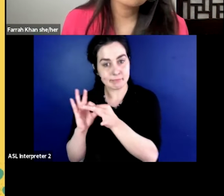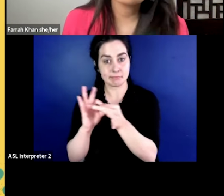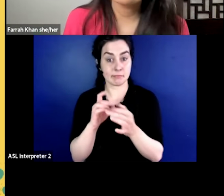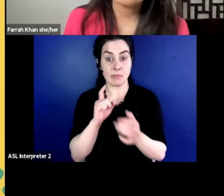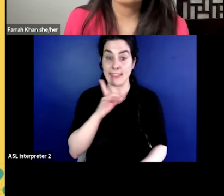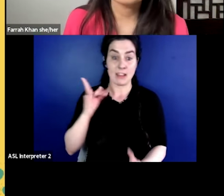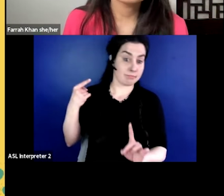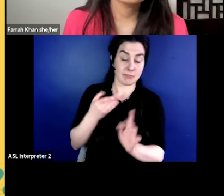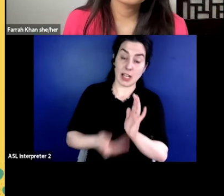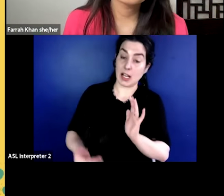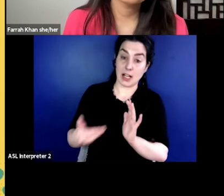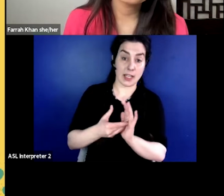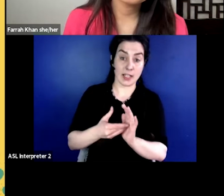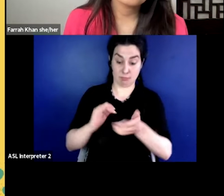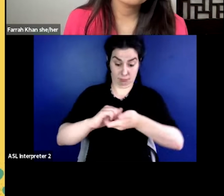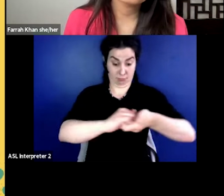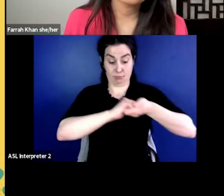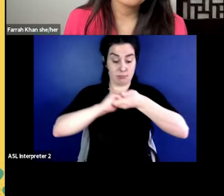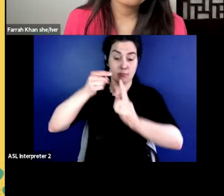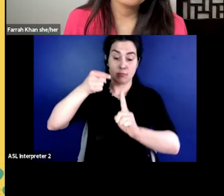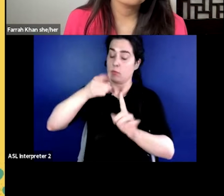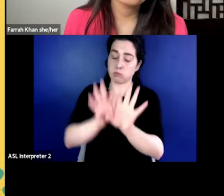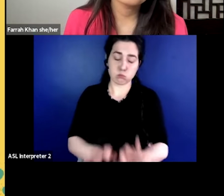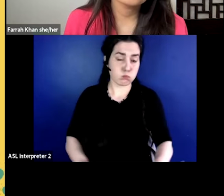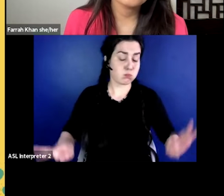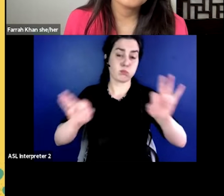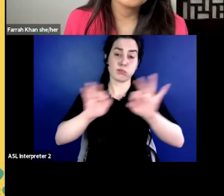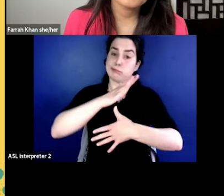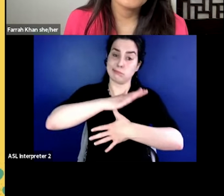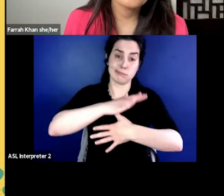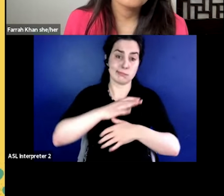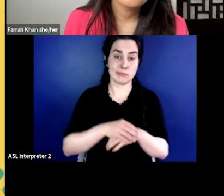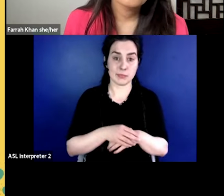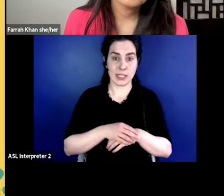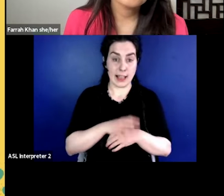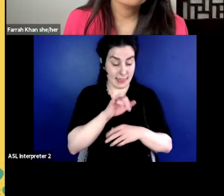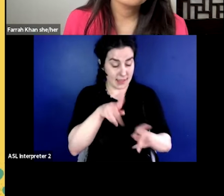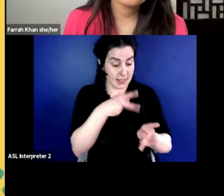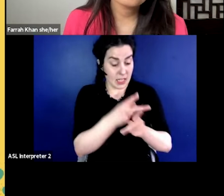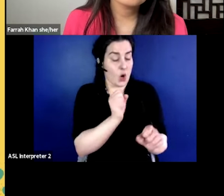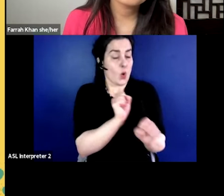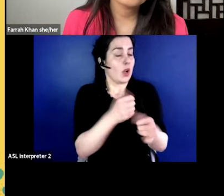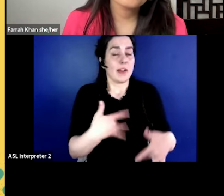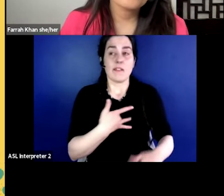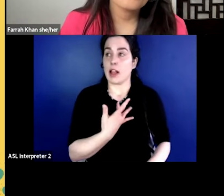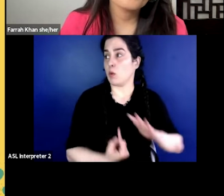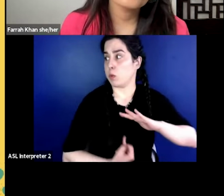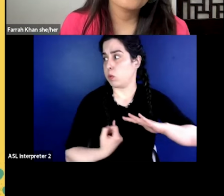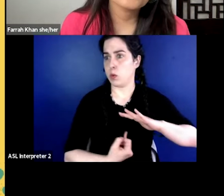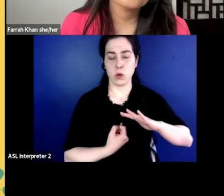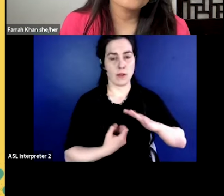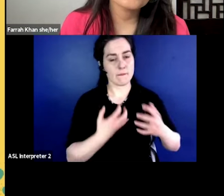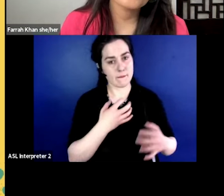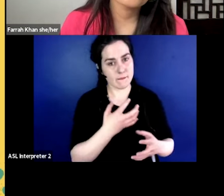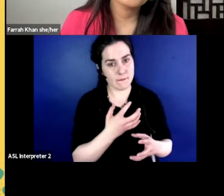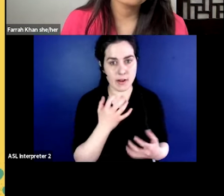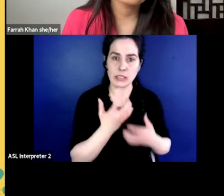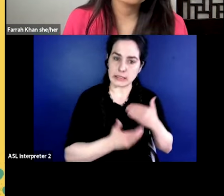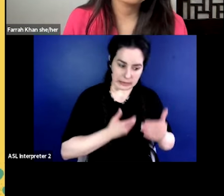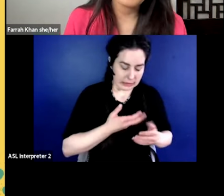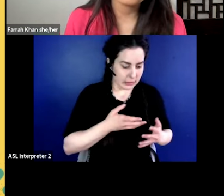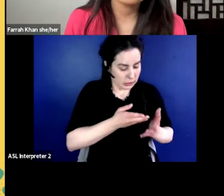was what we talked about a lot for this. So we said gender-based violence work is heavy and can feel isolating at times. This report and subsequent communities of practice have brought